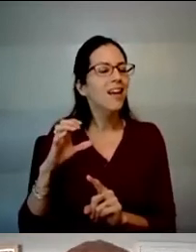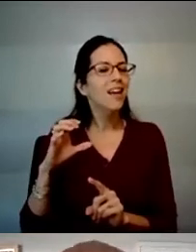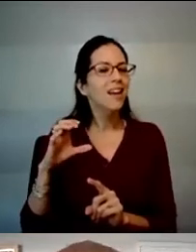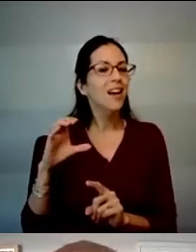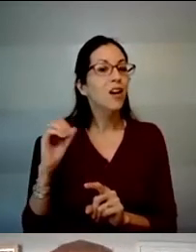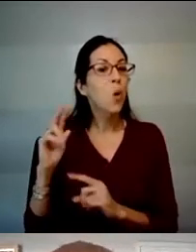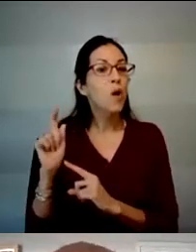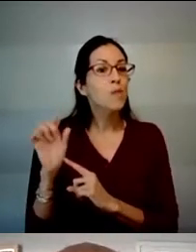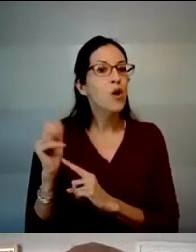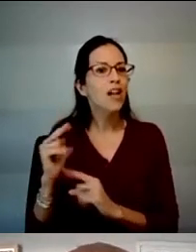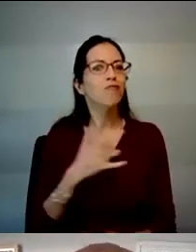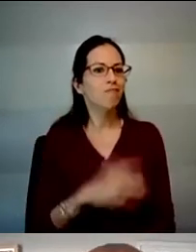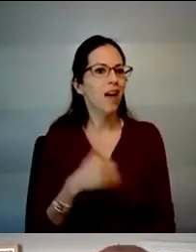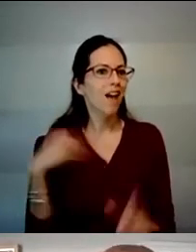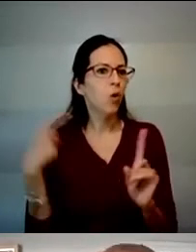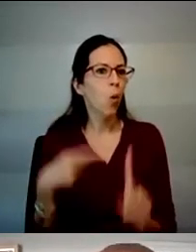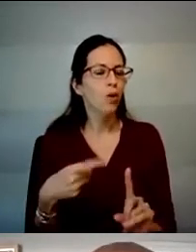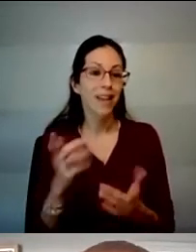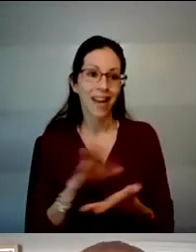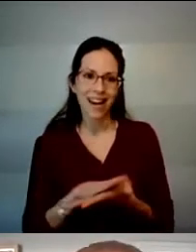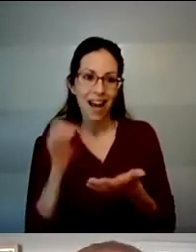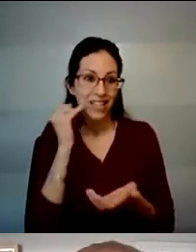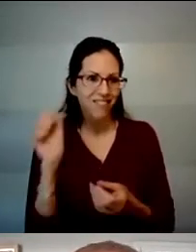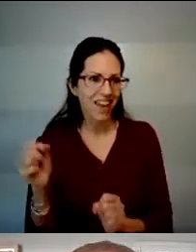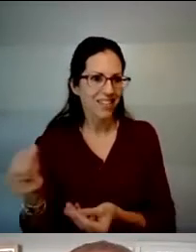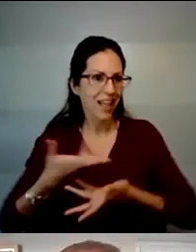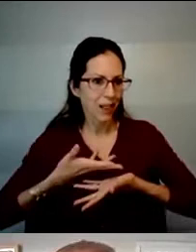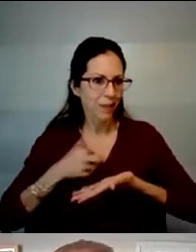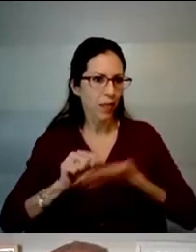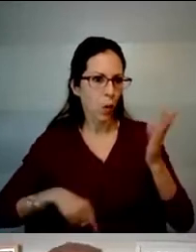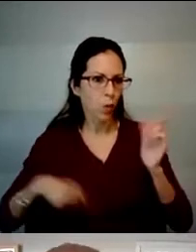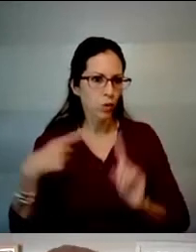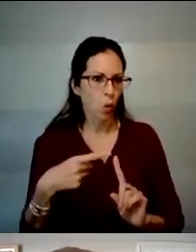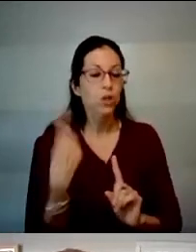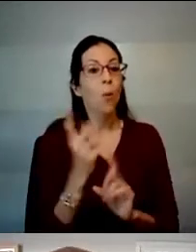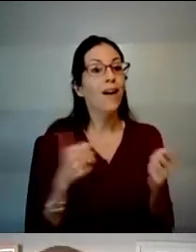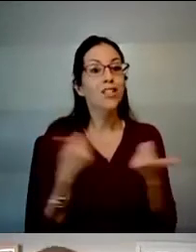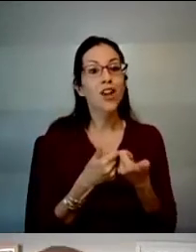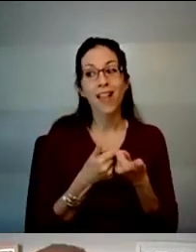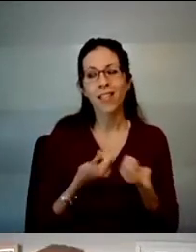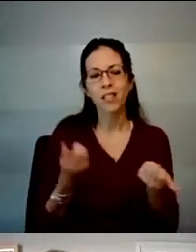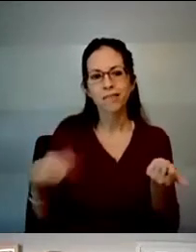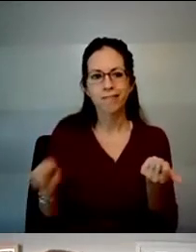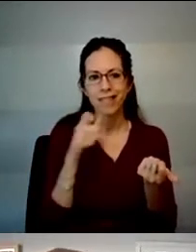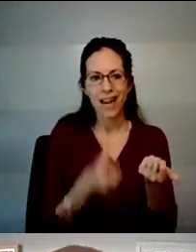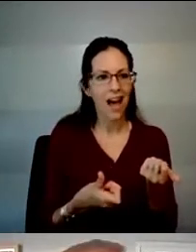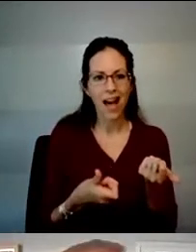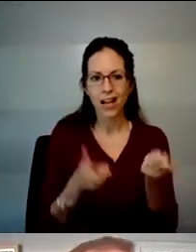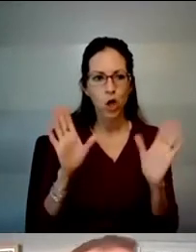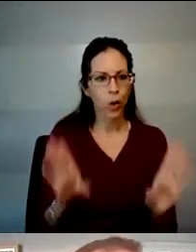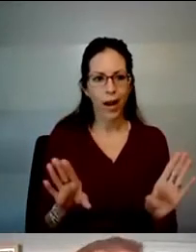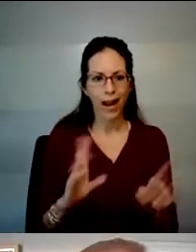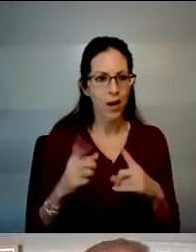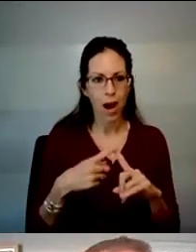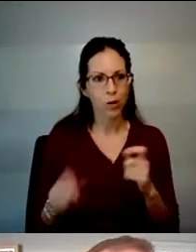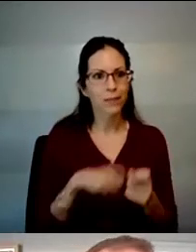articulate those goals. One of my challenges is that a lot of times corporate sponsors aren't so good. You know, they have some general sense of